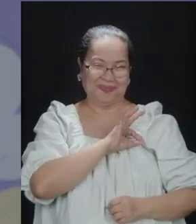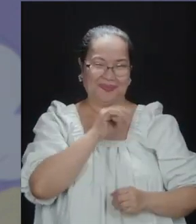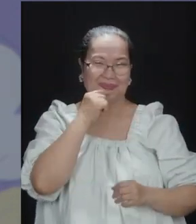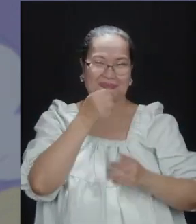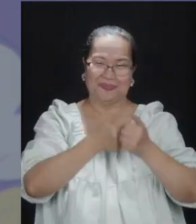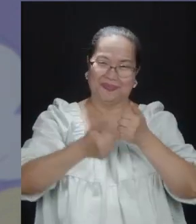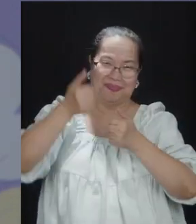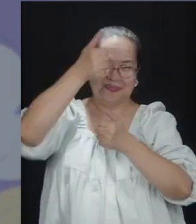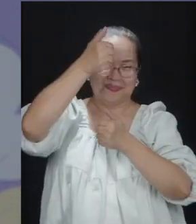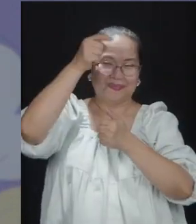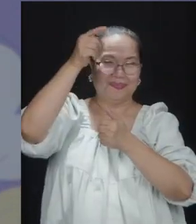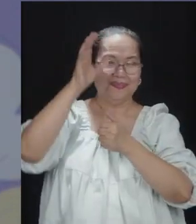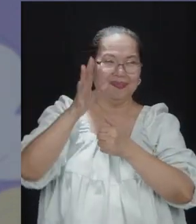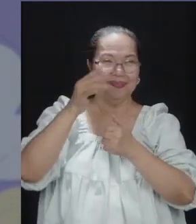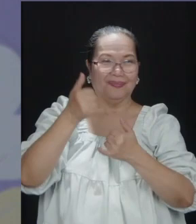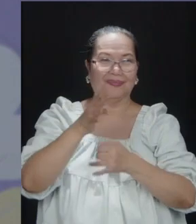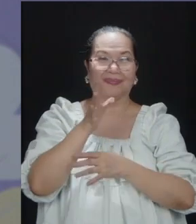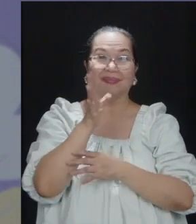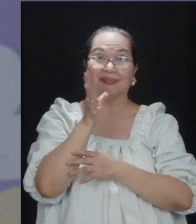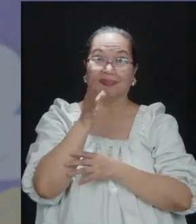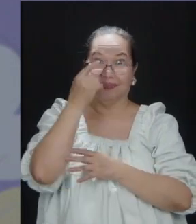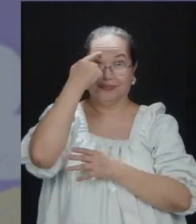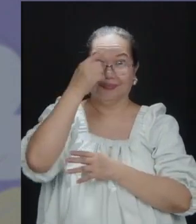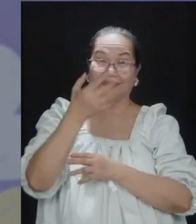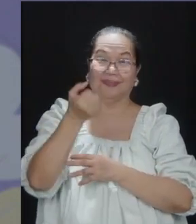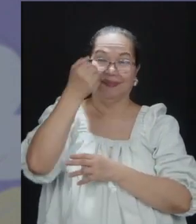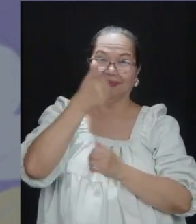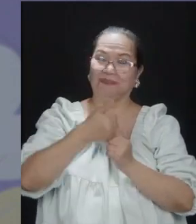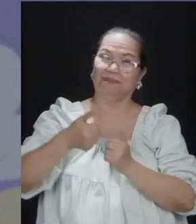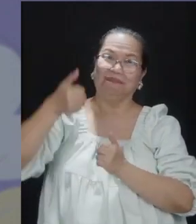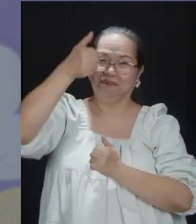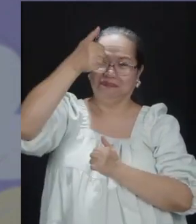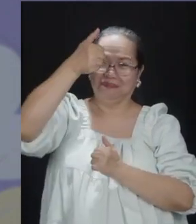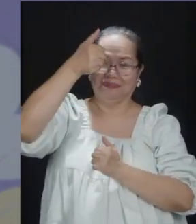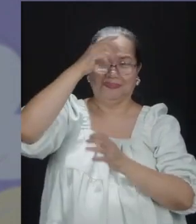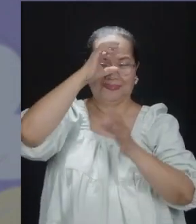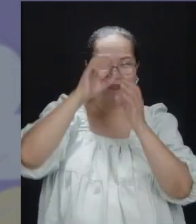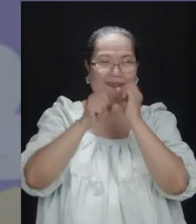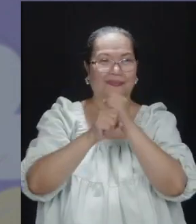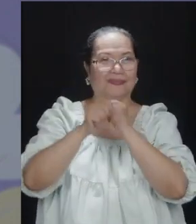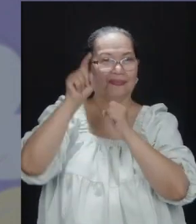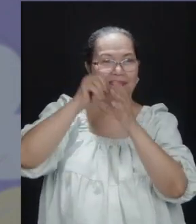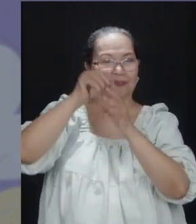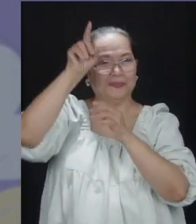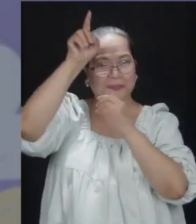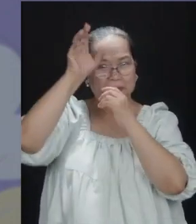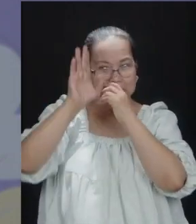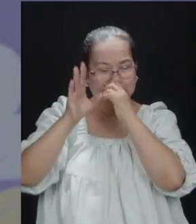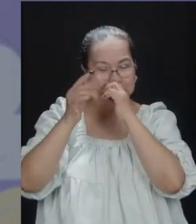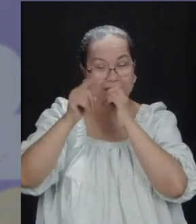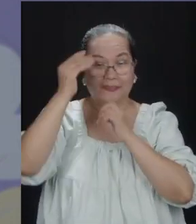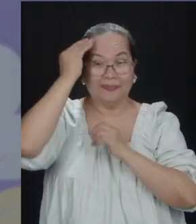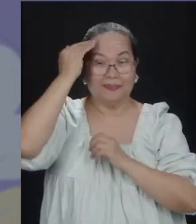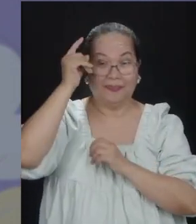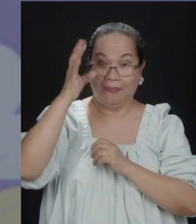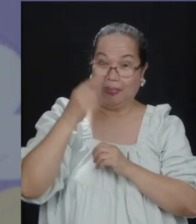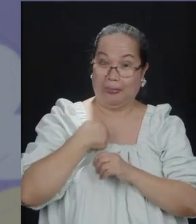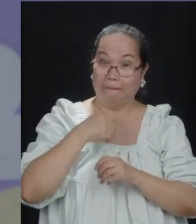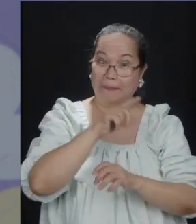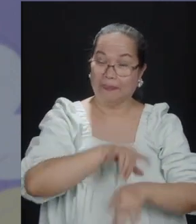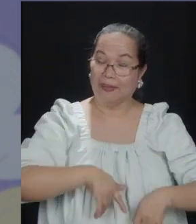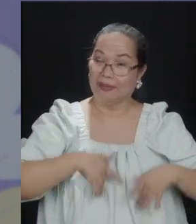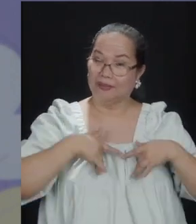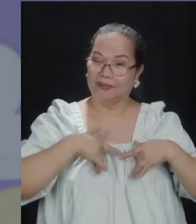sovereign God gave this mother for her outstanding trust in God. And you know, in her lifetime,